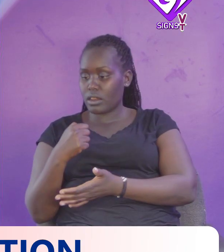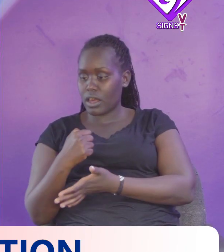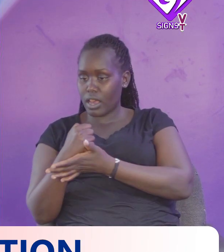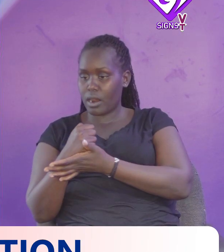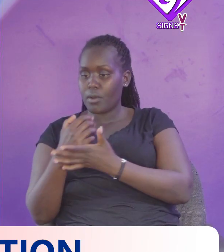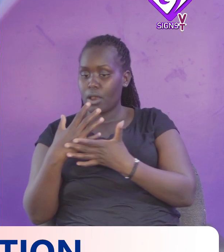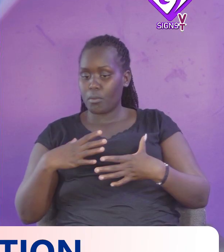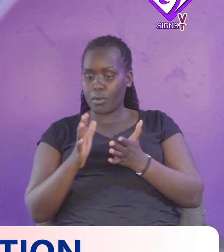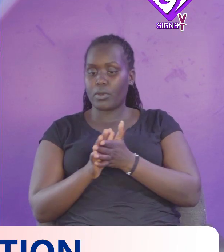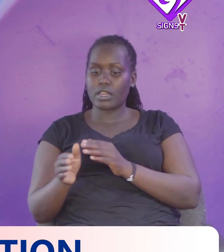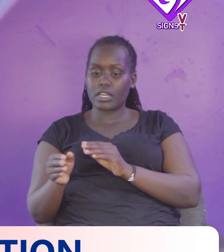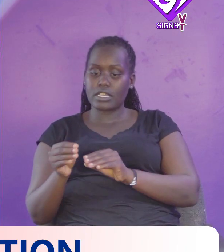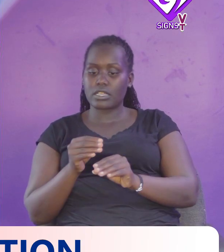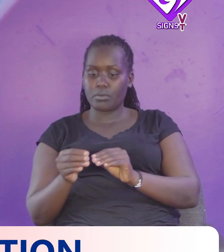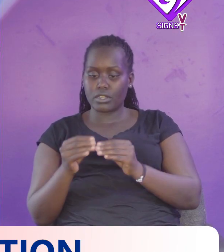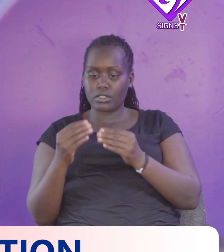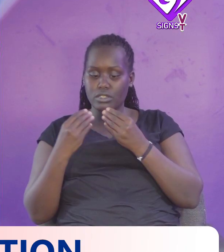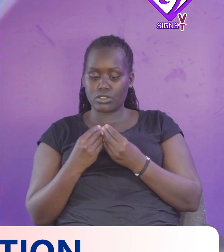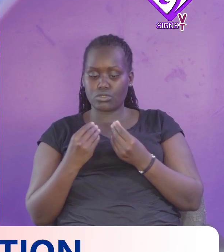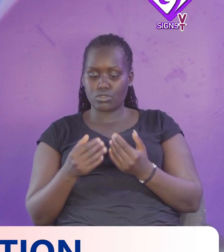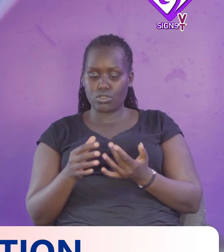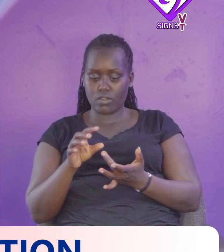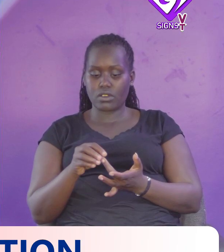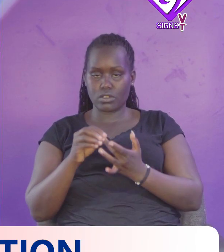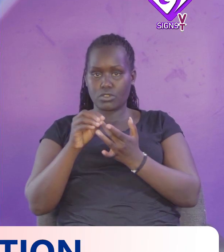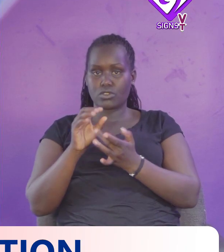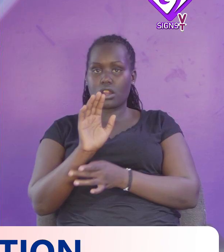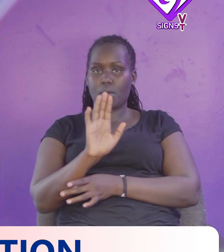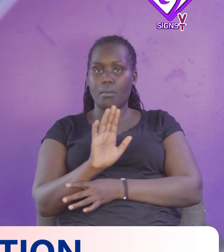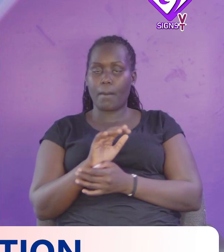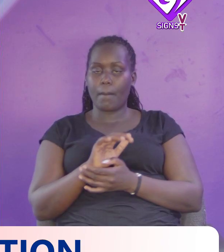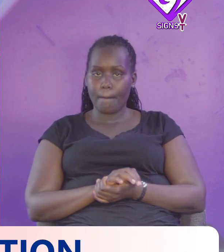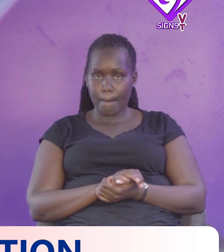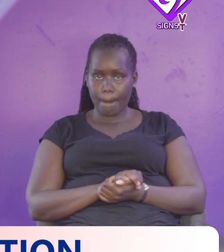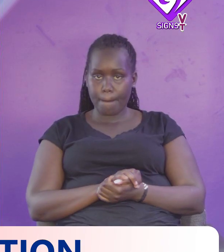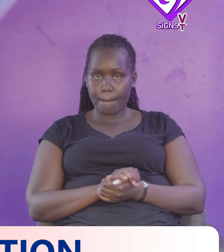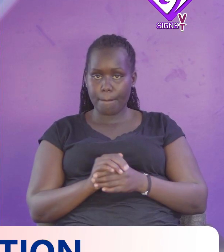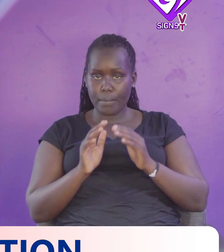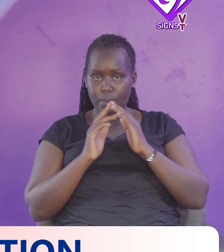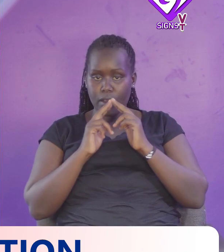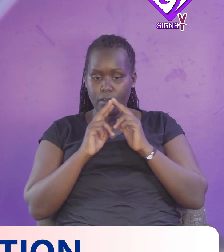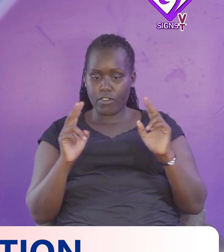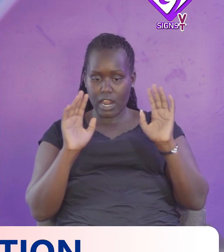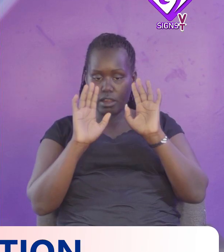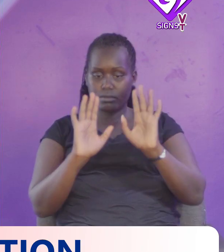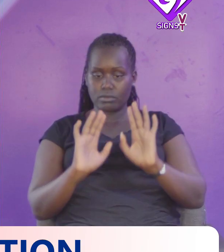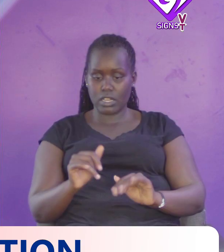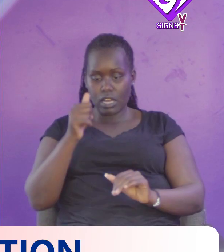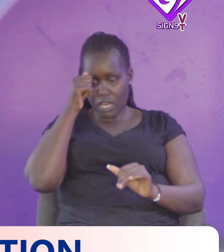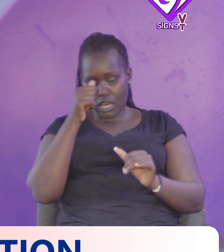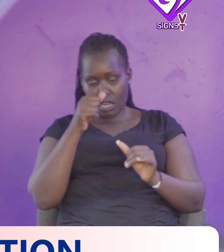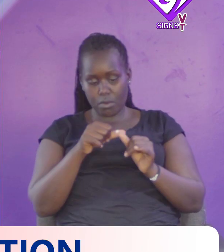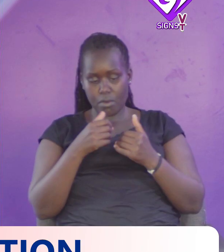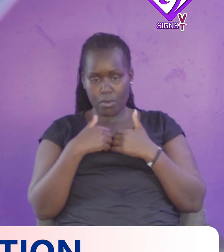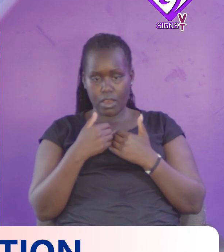with disability to address their unique needs. Exactly. Yes. It's very, very, very important. I remember there was a food